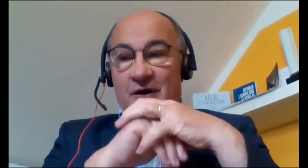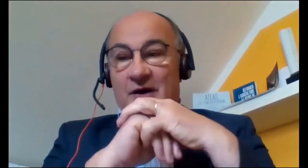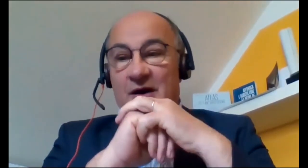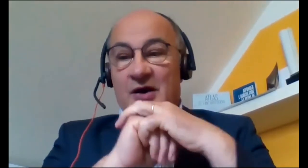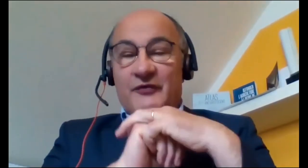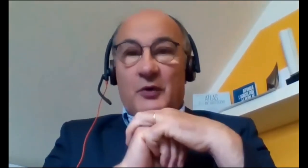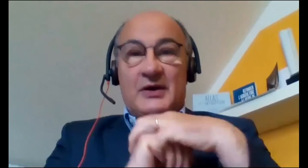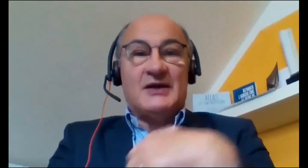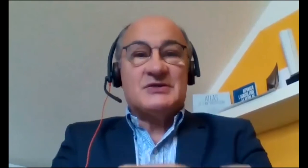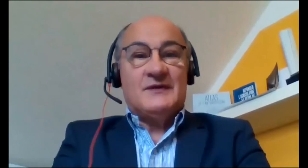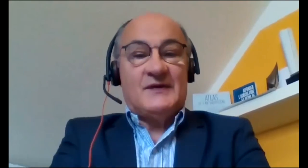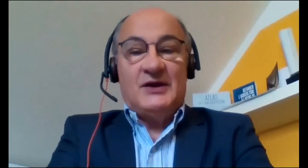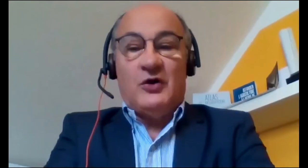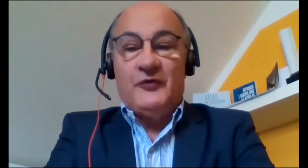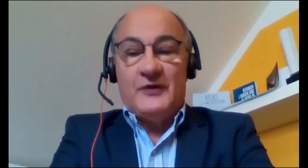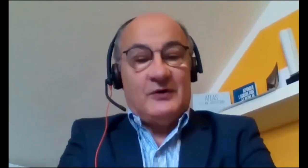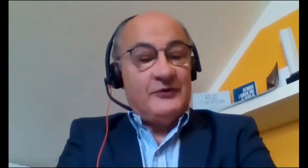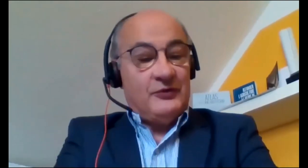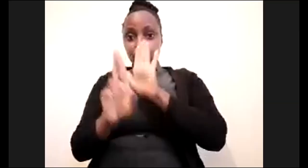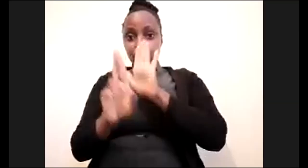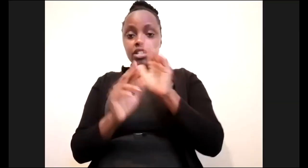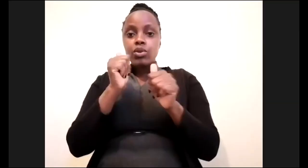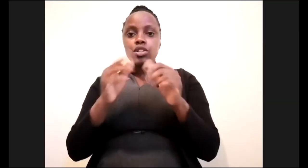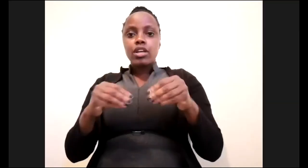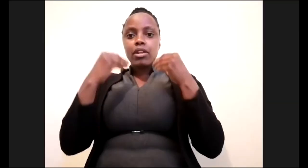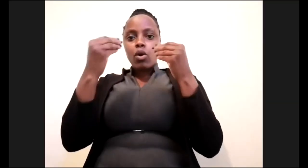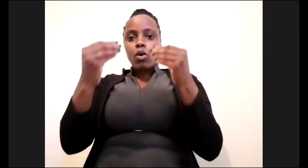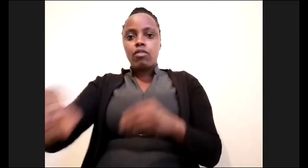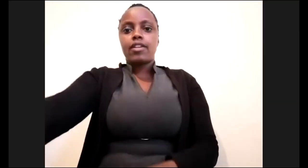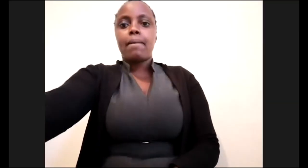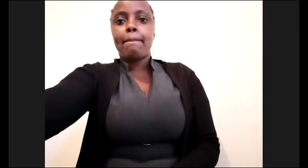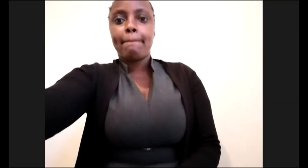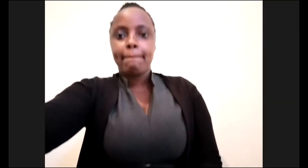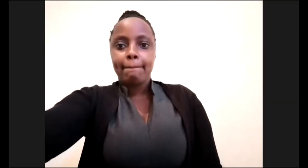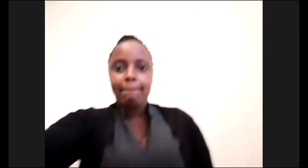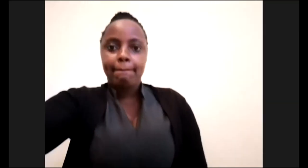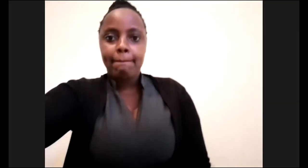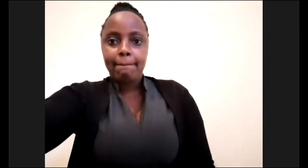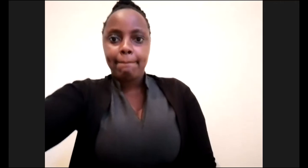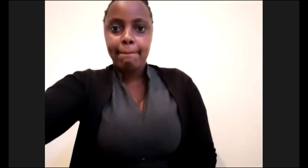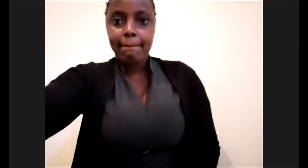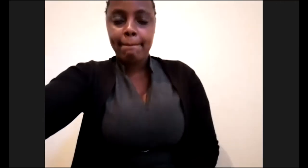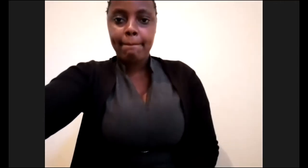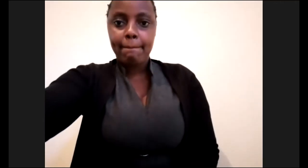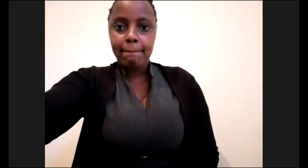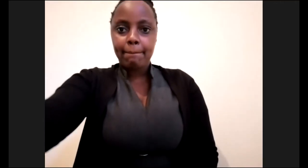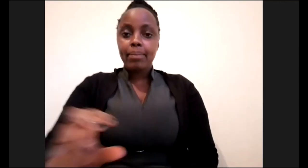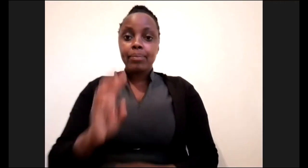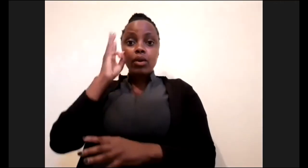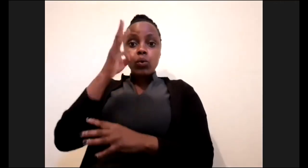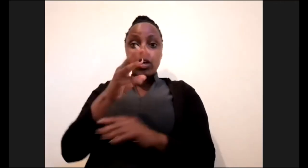closely the regulations. It offers also a solutions. I will